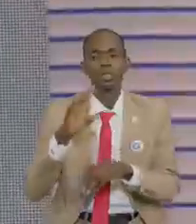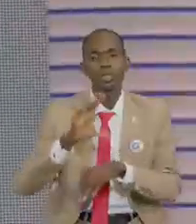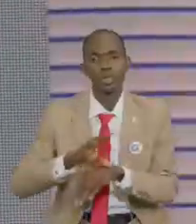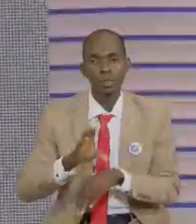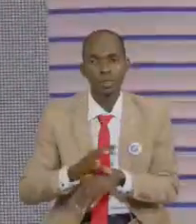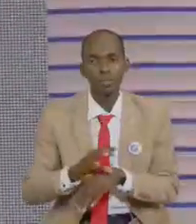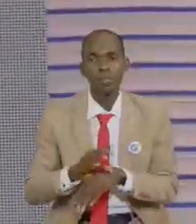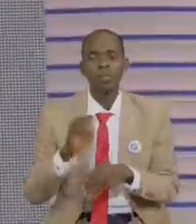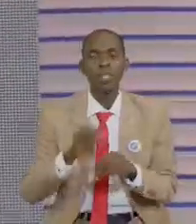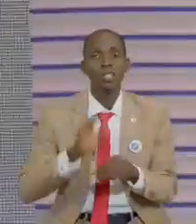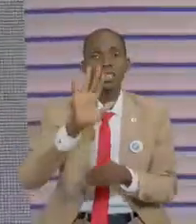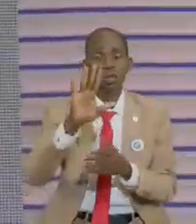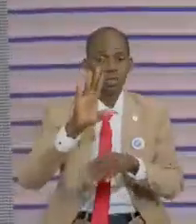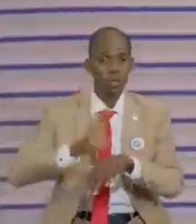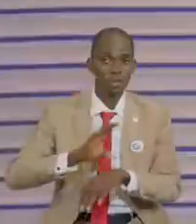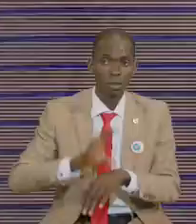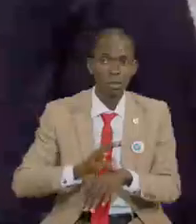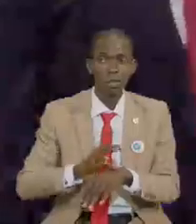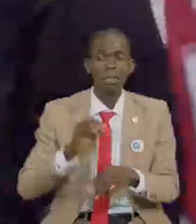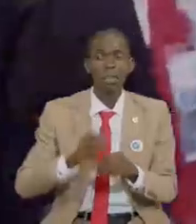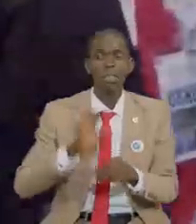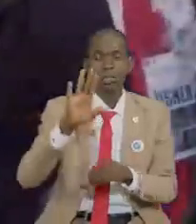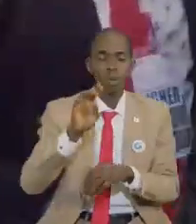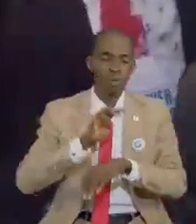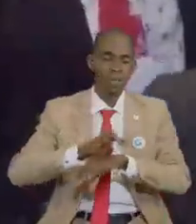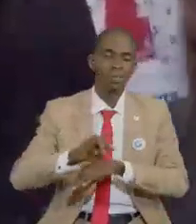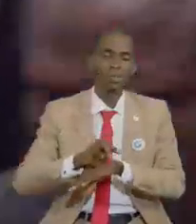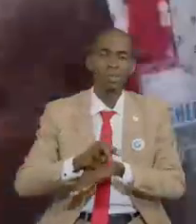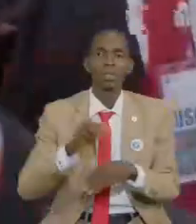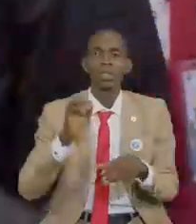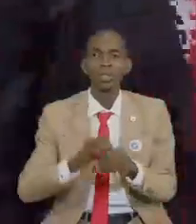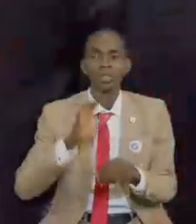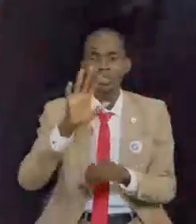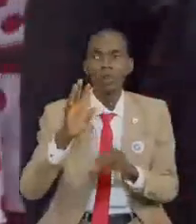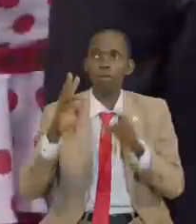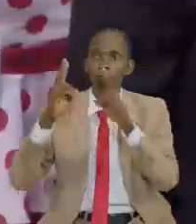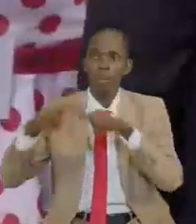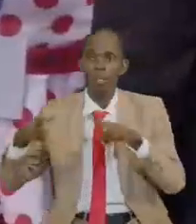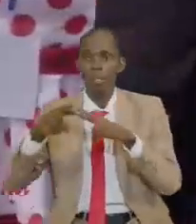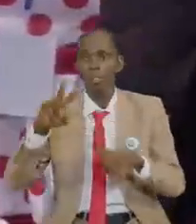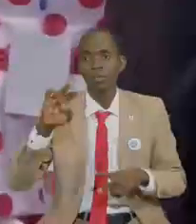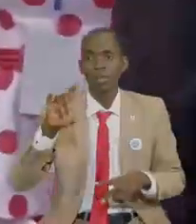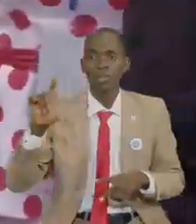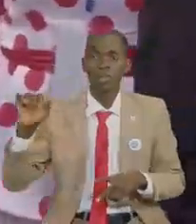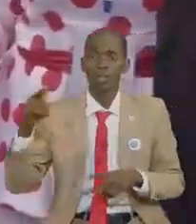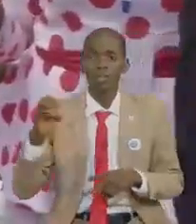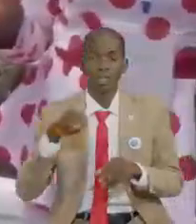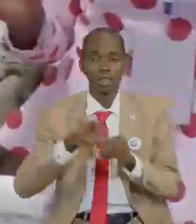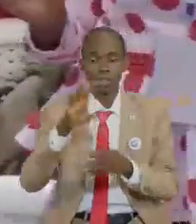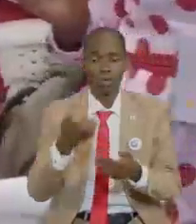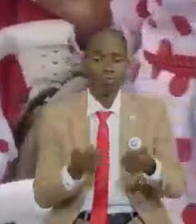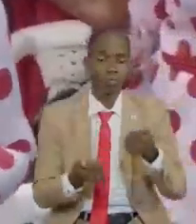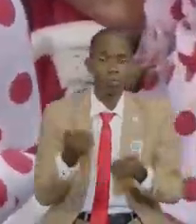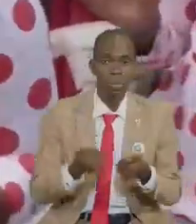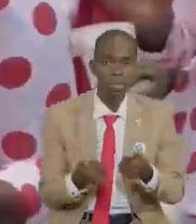in your church, in your ministry, in your village, in the vehicle, I give